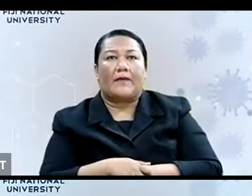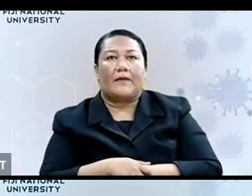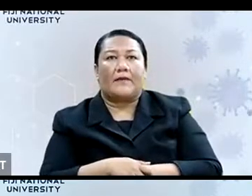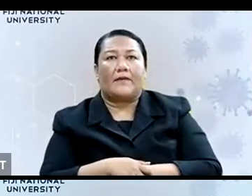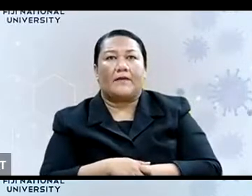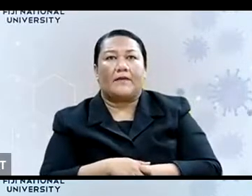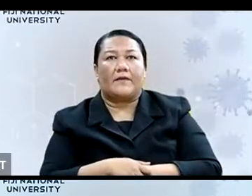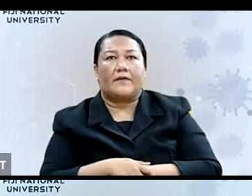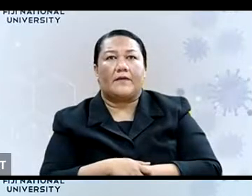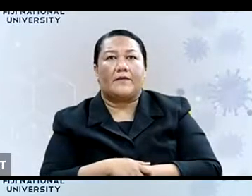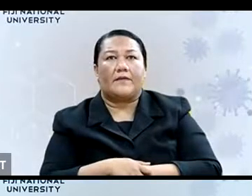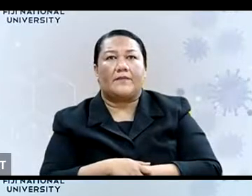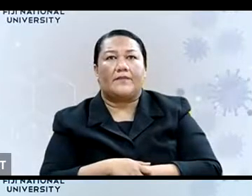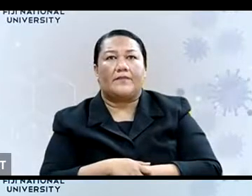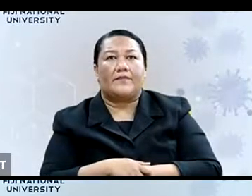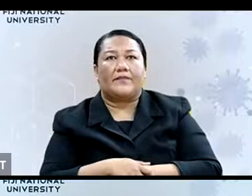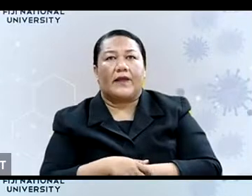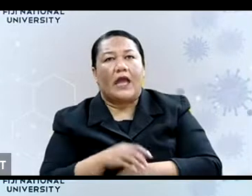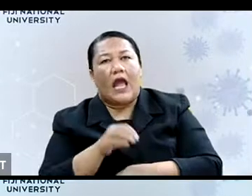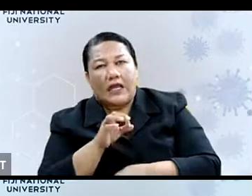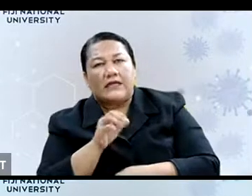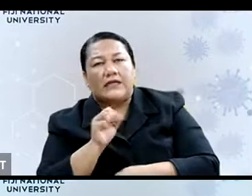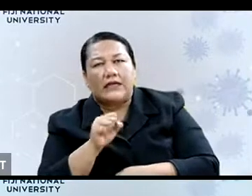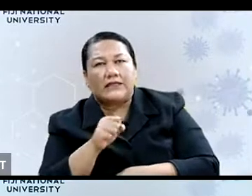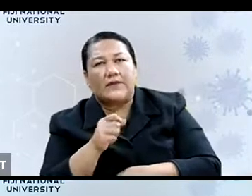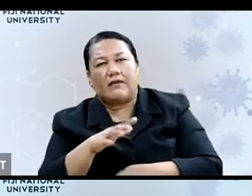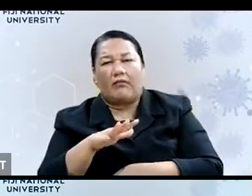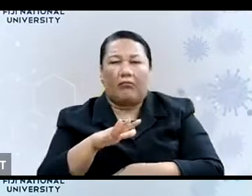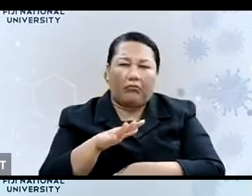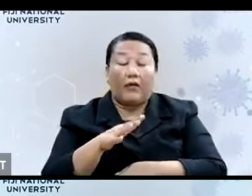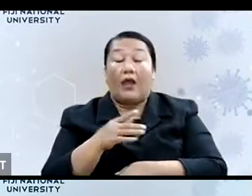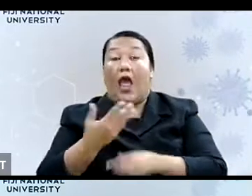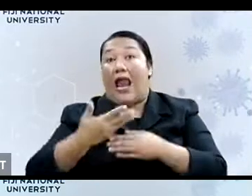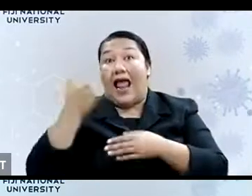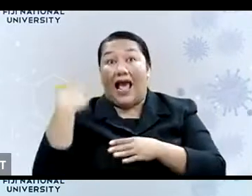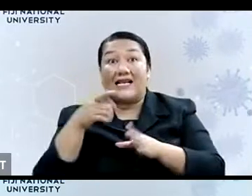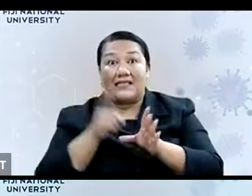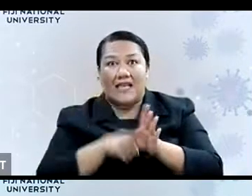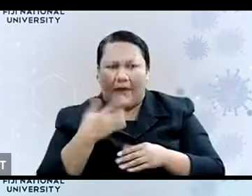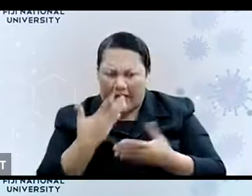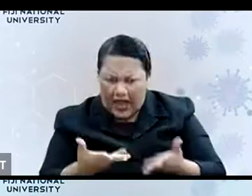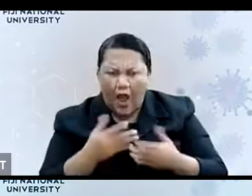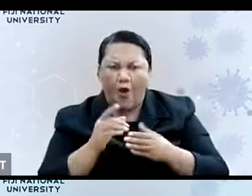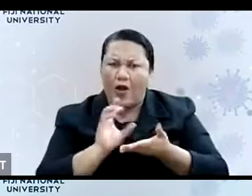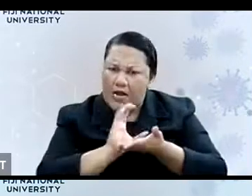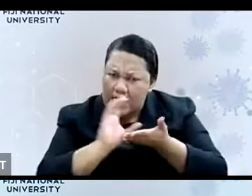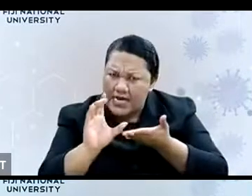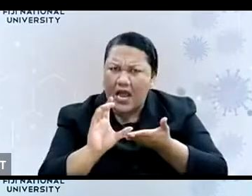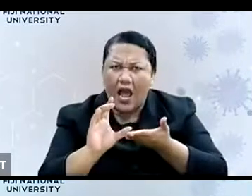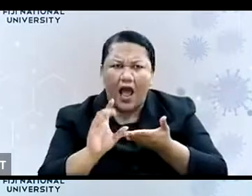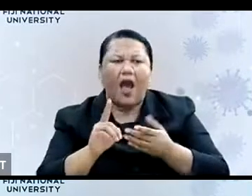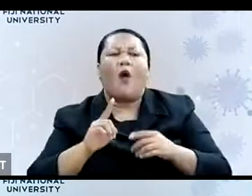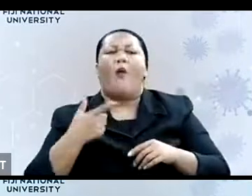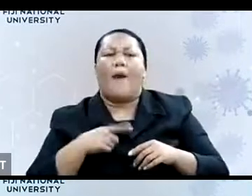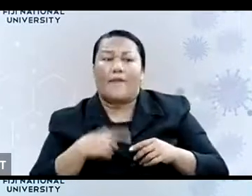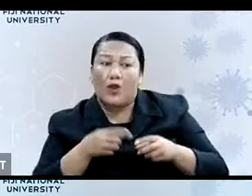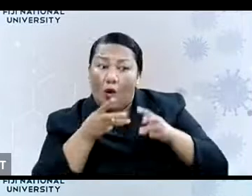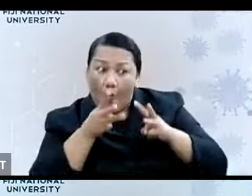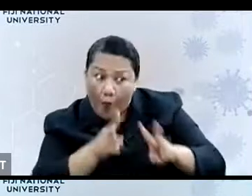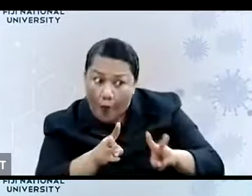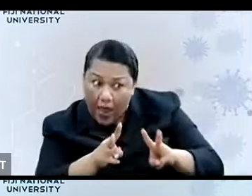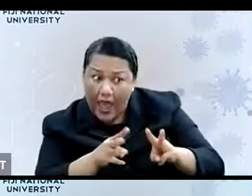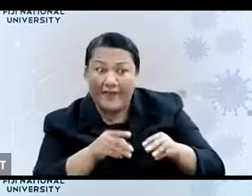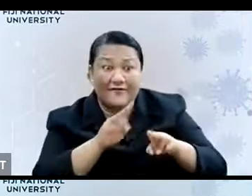there was uncertainty about this, you know, last year, but I think now it's becoming pretty clear that the approach that Fiji, New Zealand and